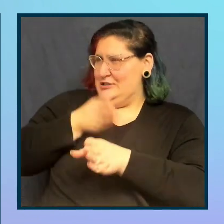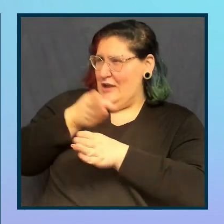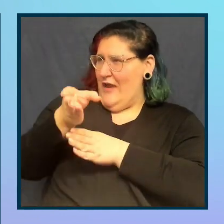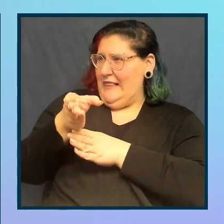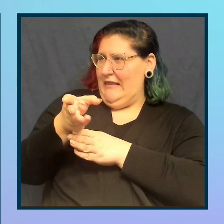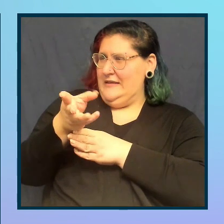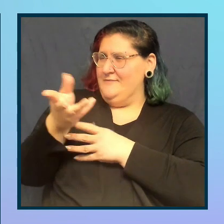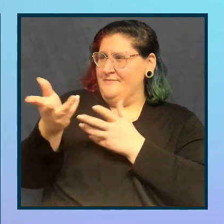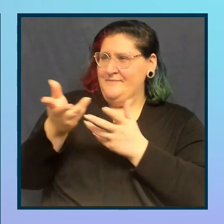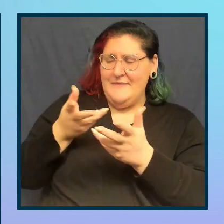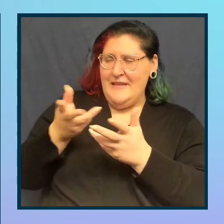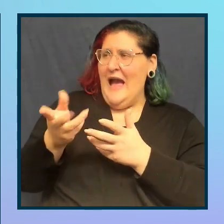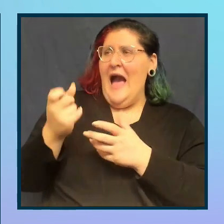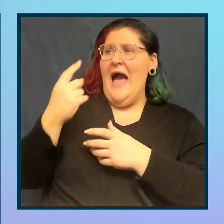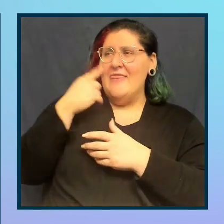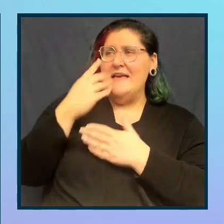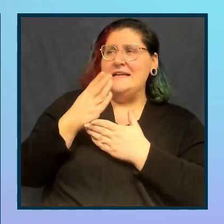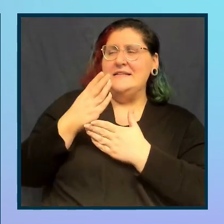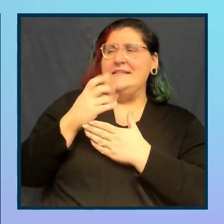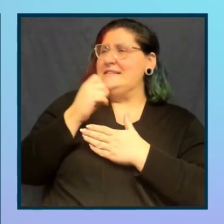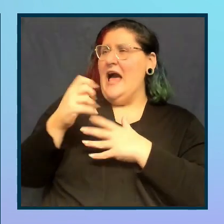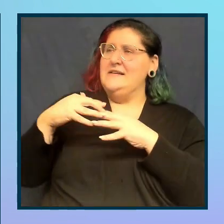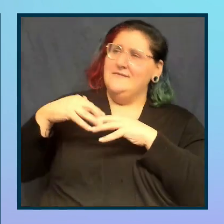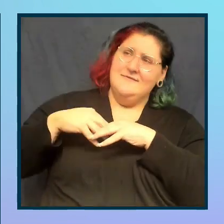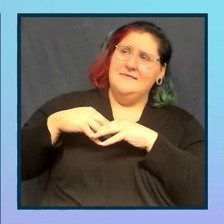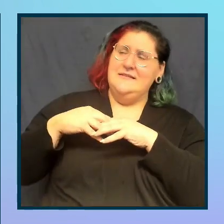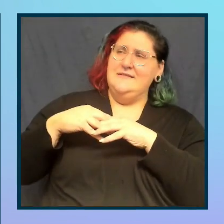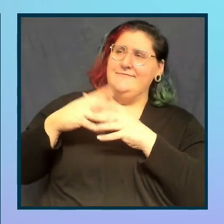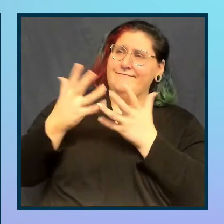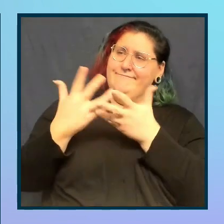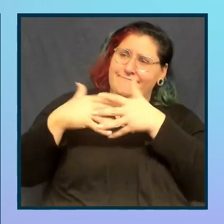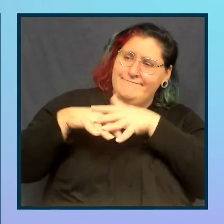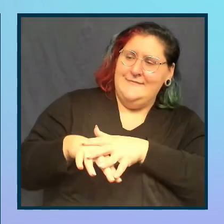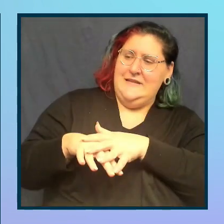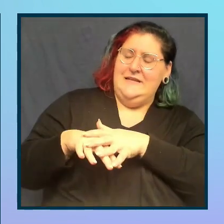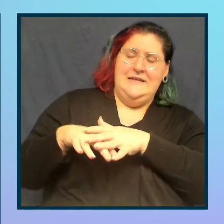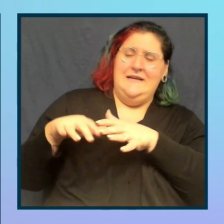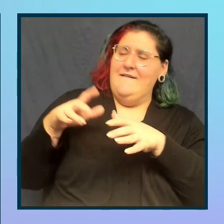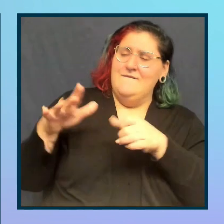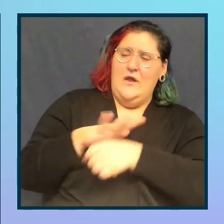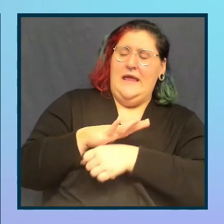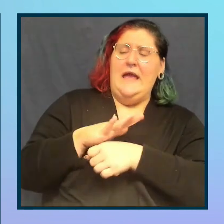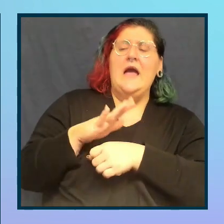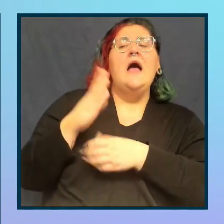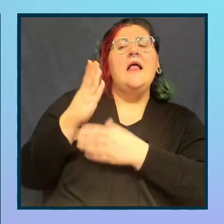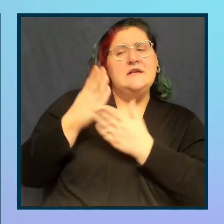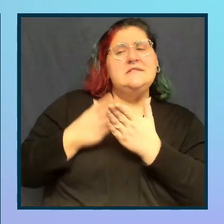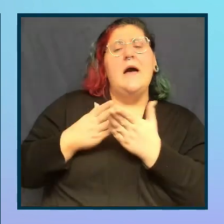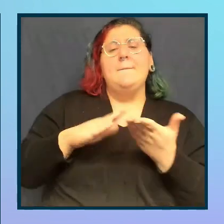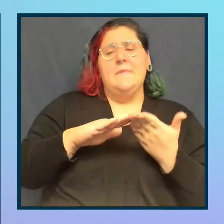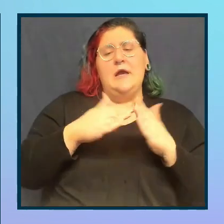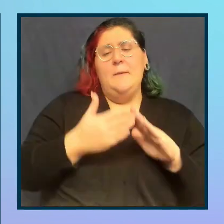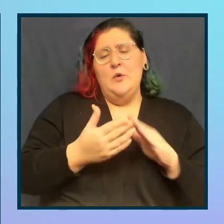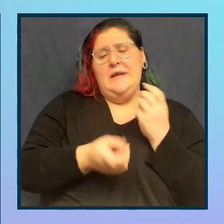does integrate. There are some different frameworks, community supported. that are built on top of AccessU. I am familiar, there